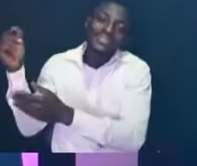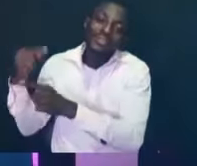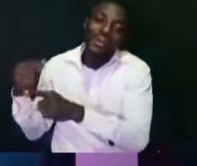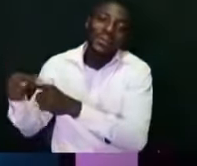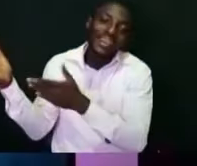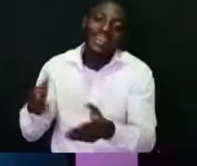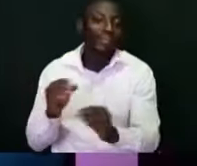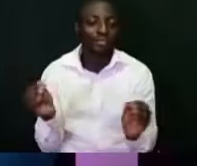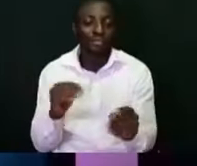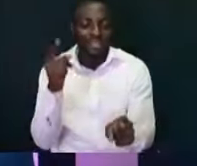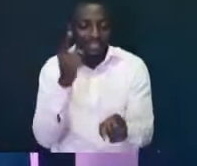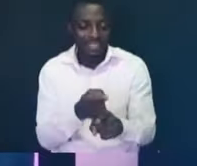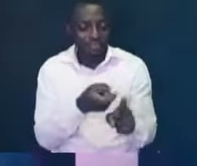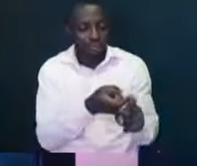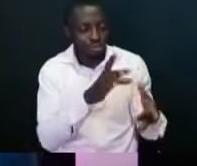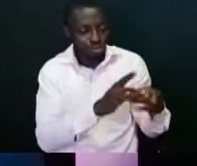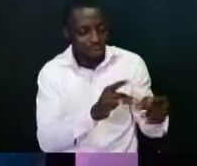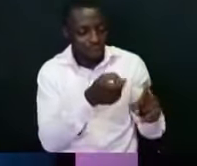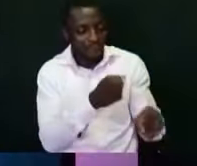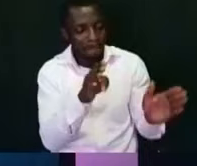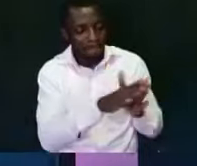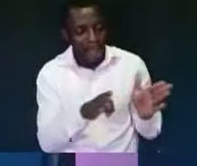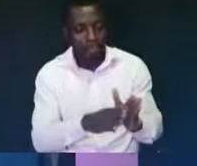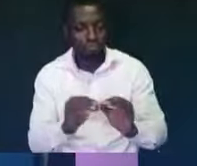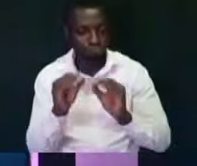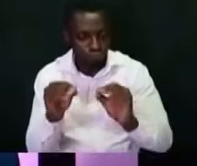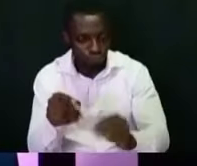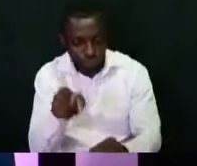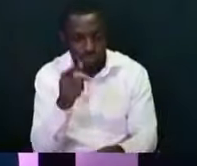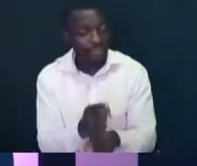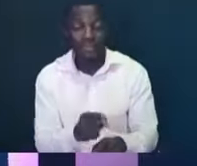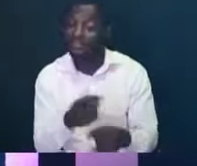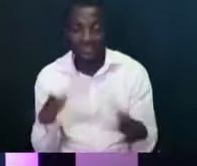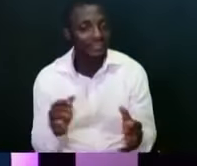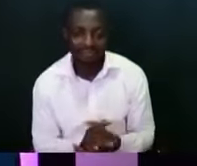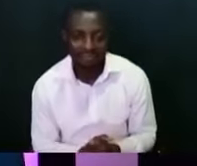Bible LS I will just stay in Scripture